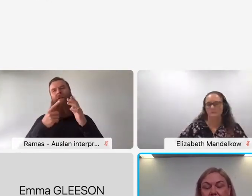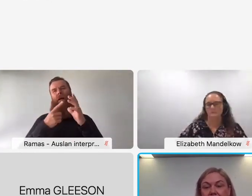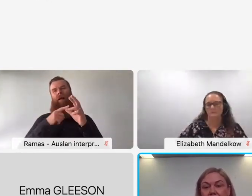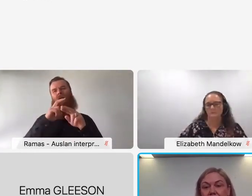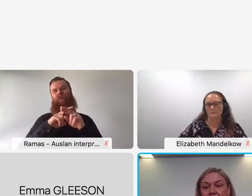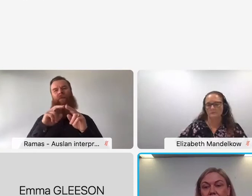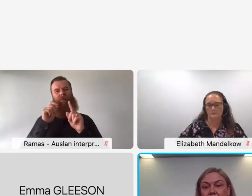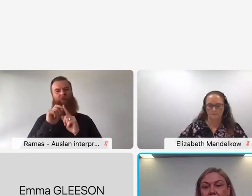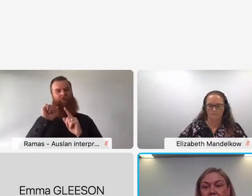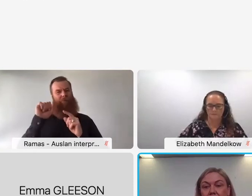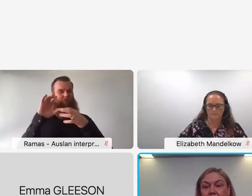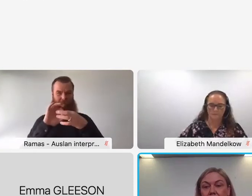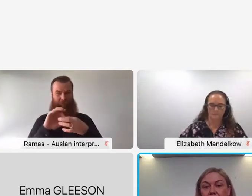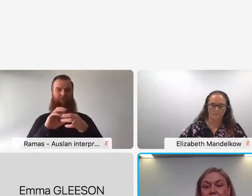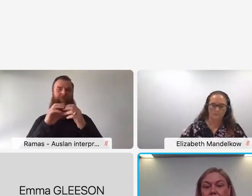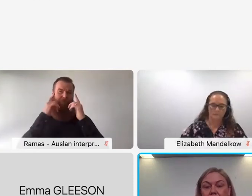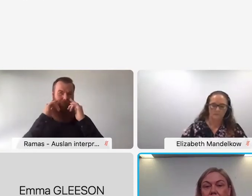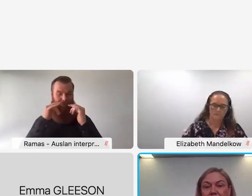police.